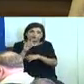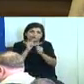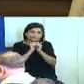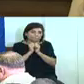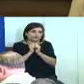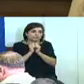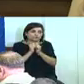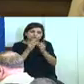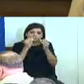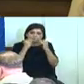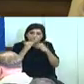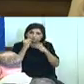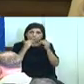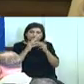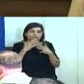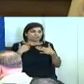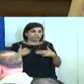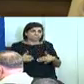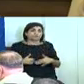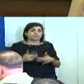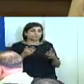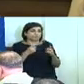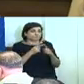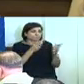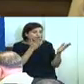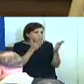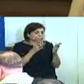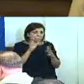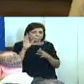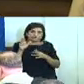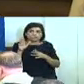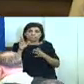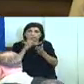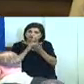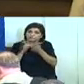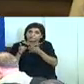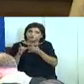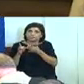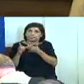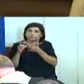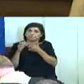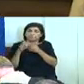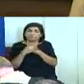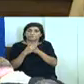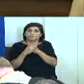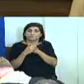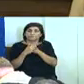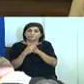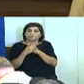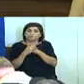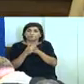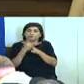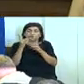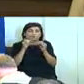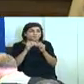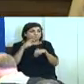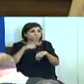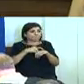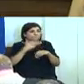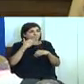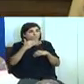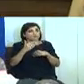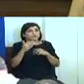To the nourishments of our bodies to your service and your divine will. And God, one more time, thank you for calling